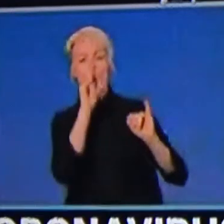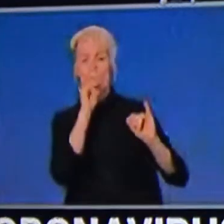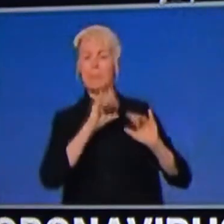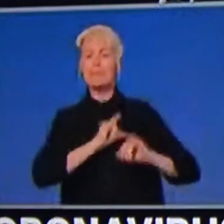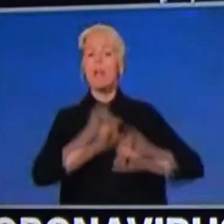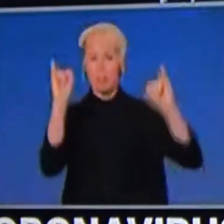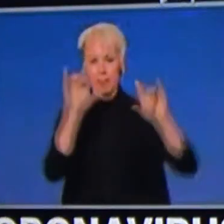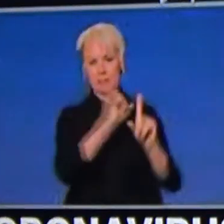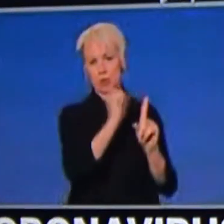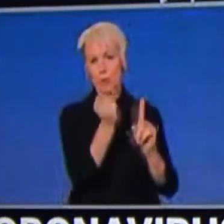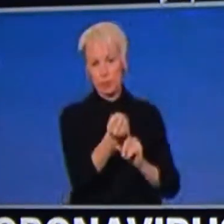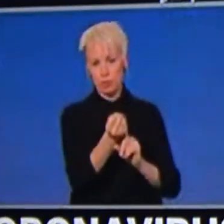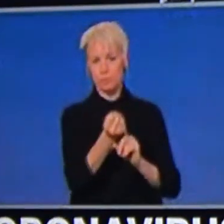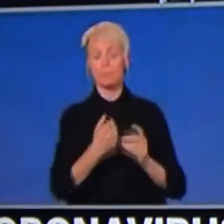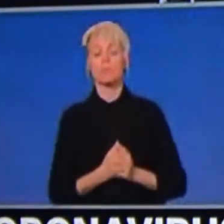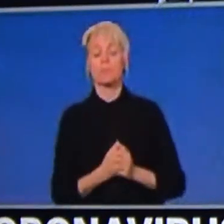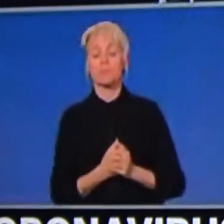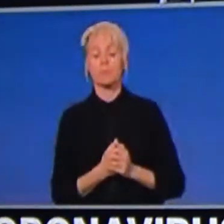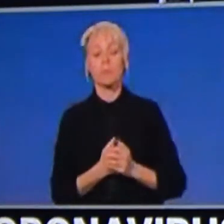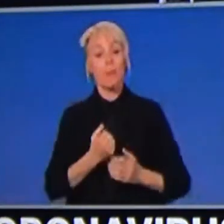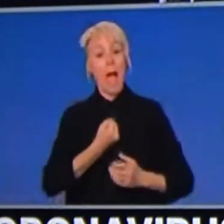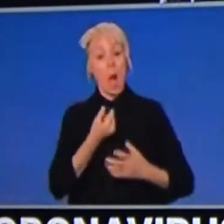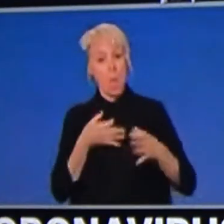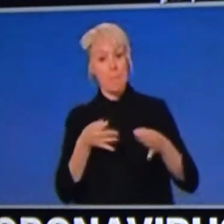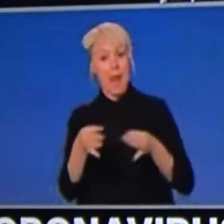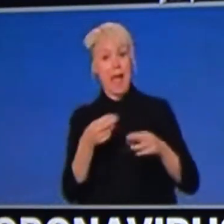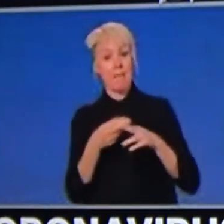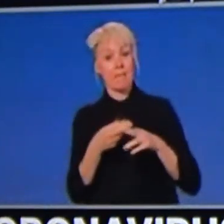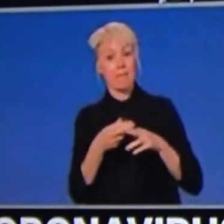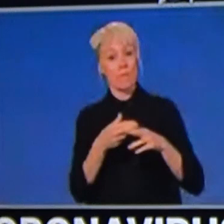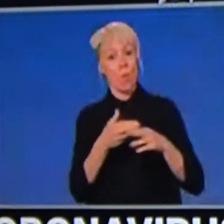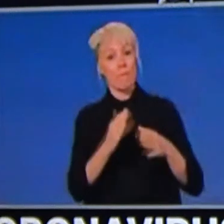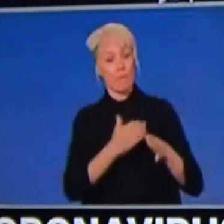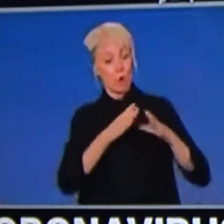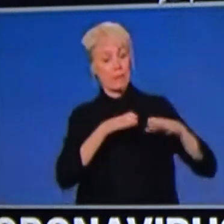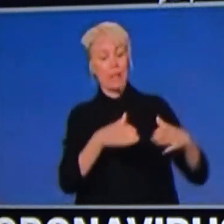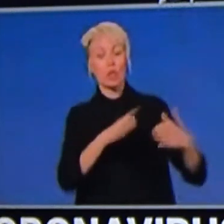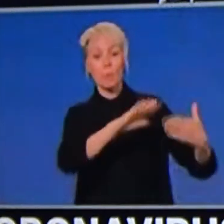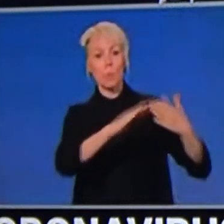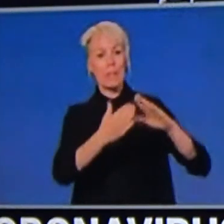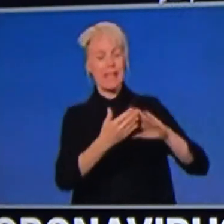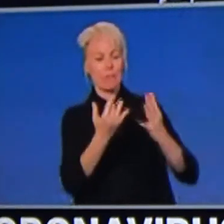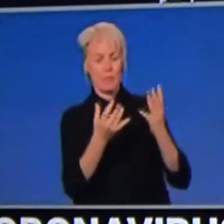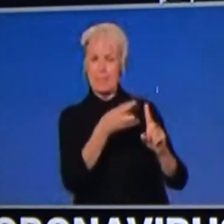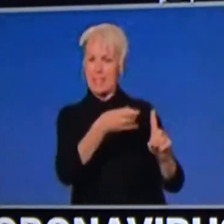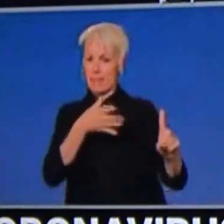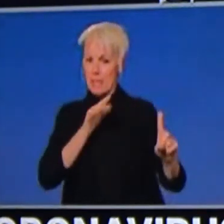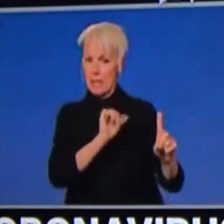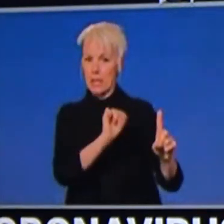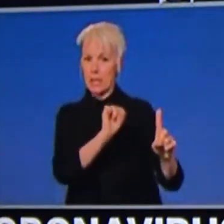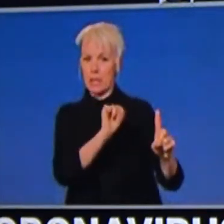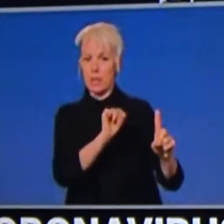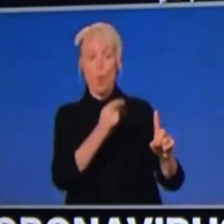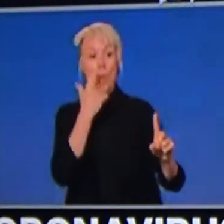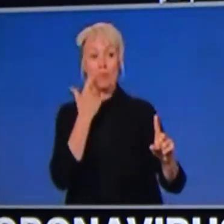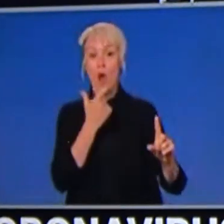strategy which is unlike other communities, perhaps with the exception of aged care. It's focused around keeping